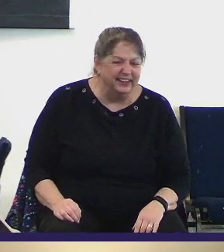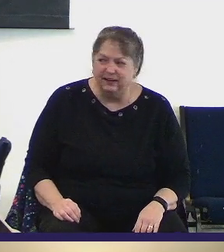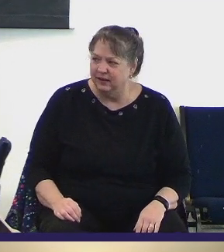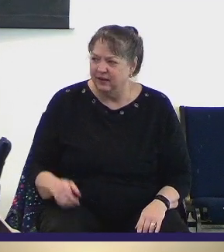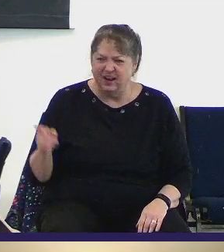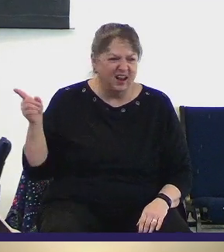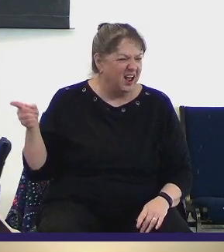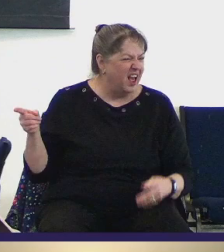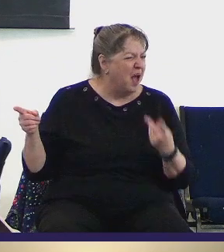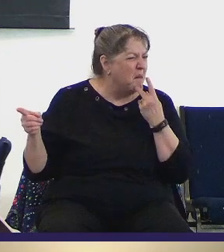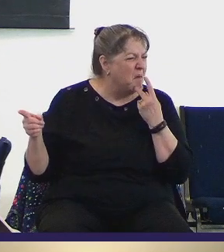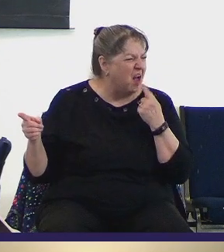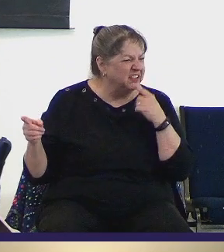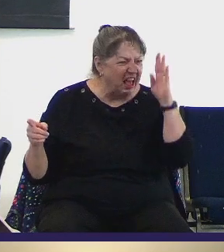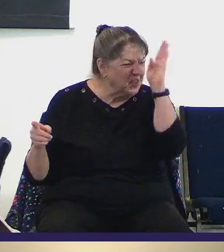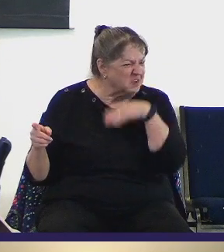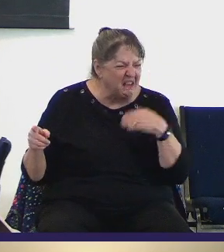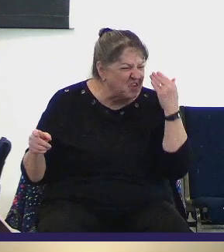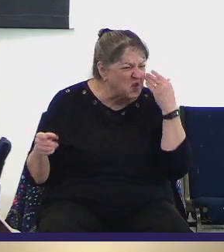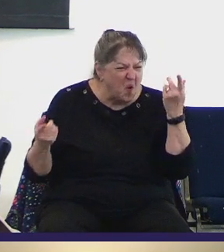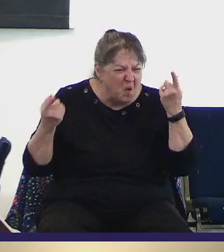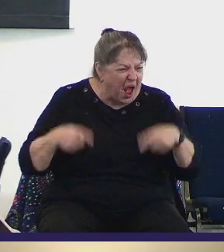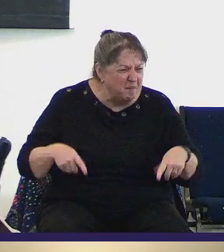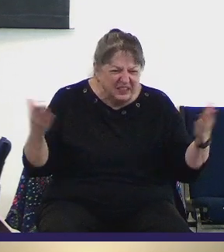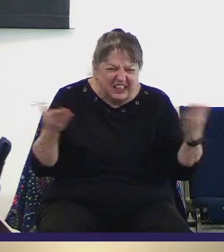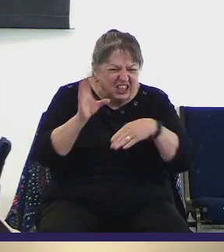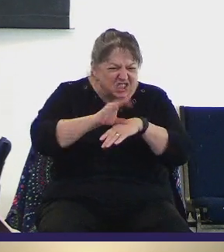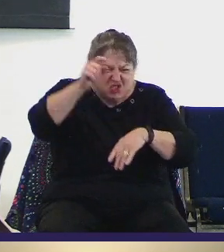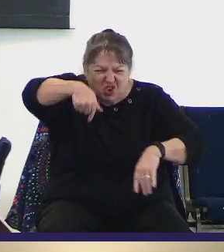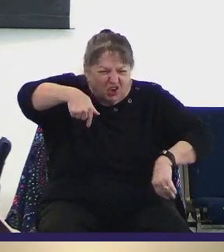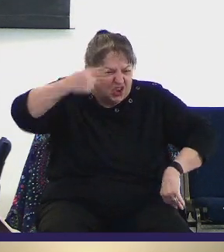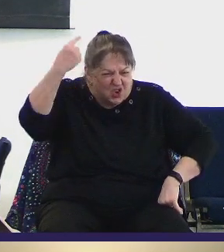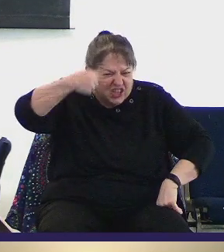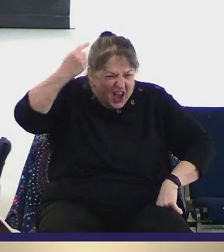Never know what happens here. I'll tell you.